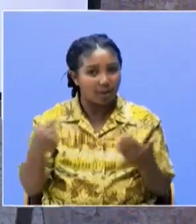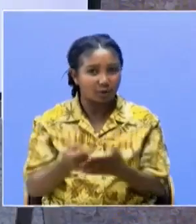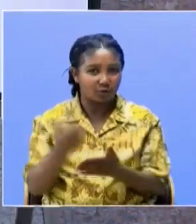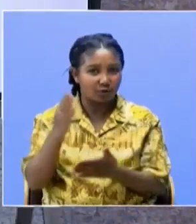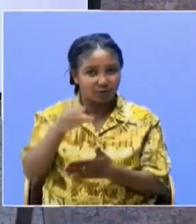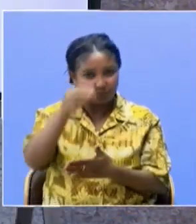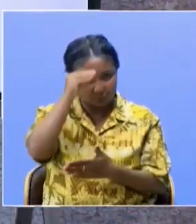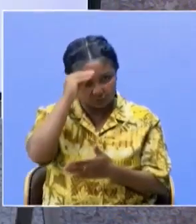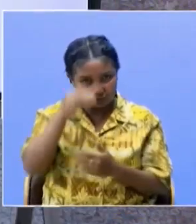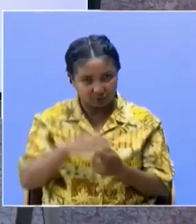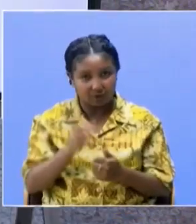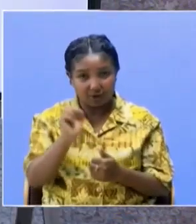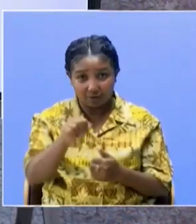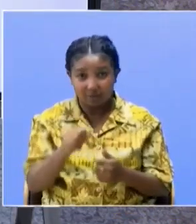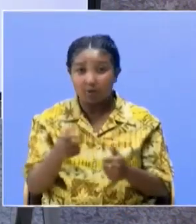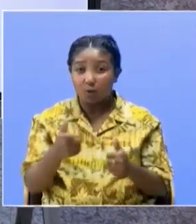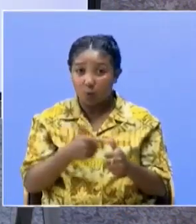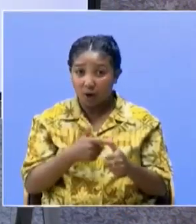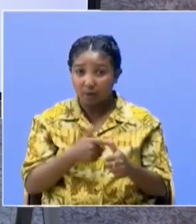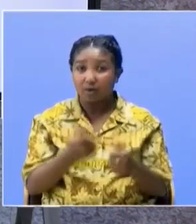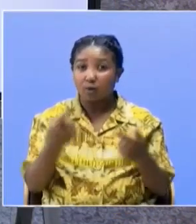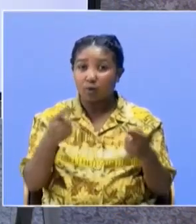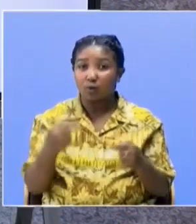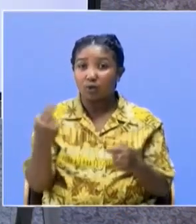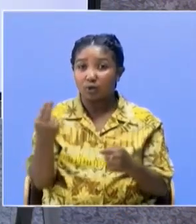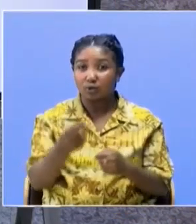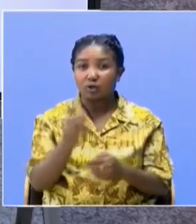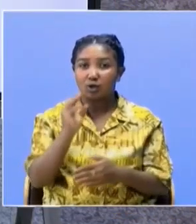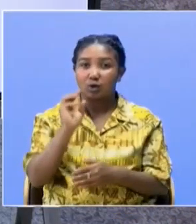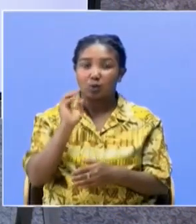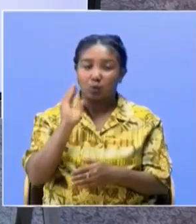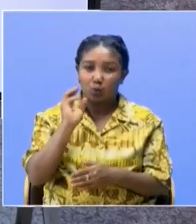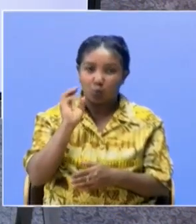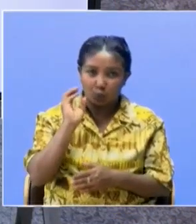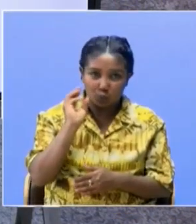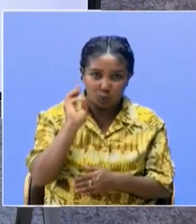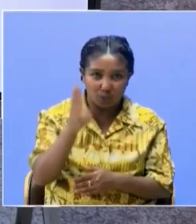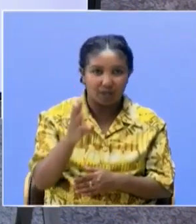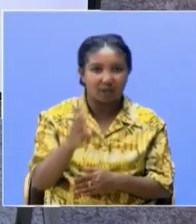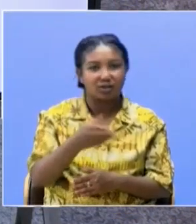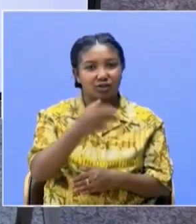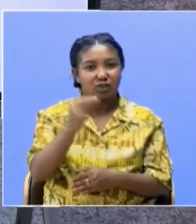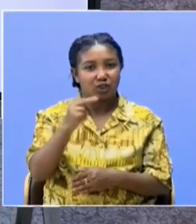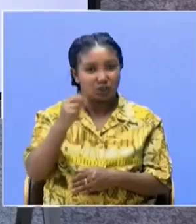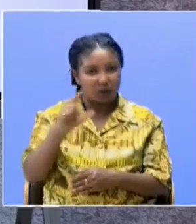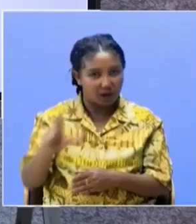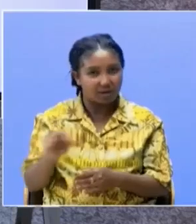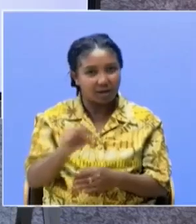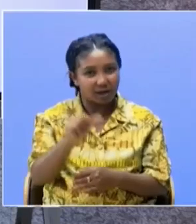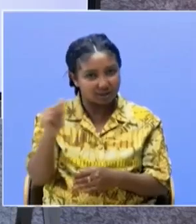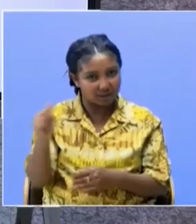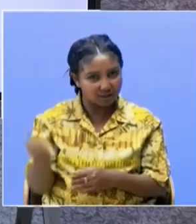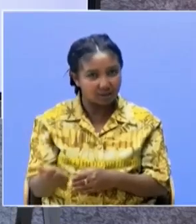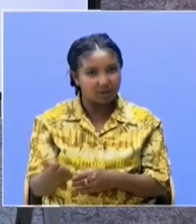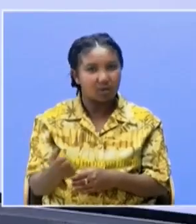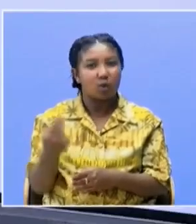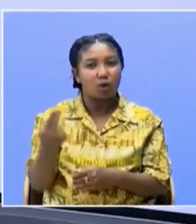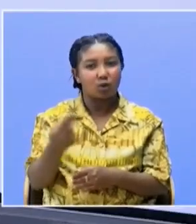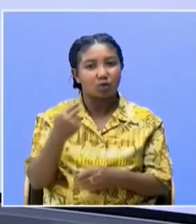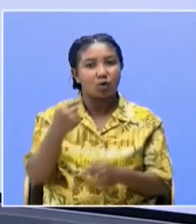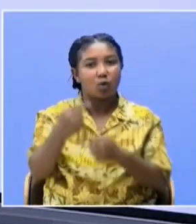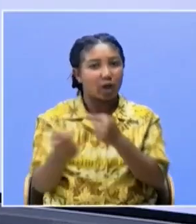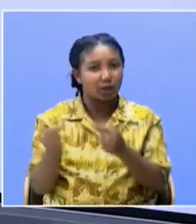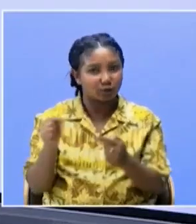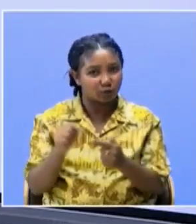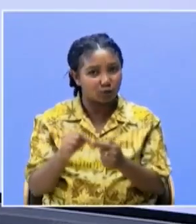future. Yes? One, when we use will and shall. The other, when we use going